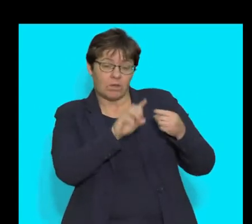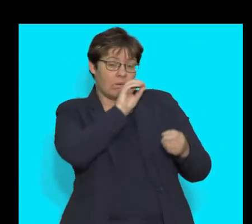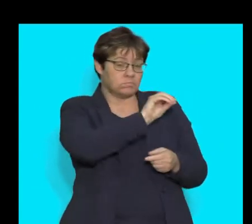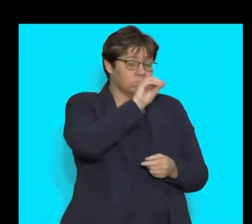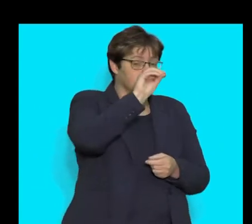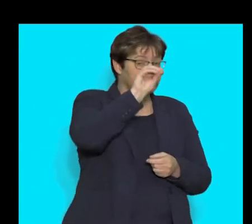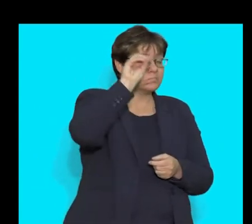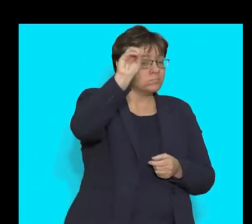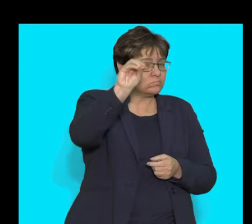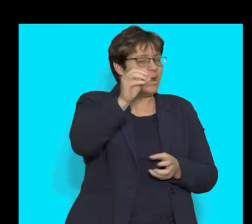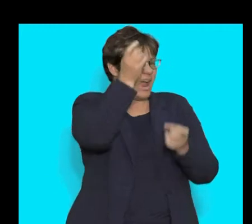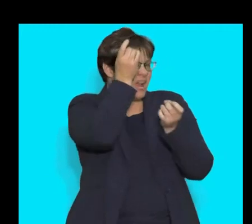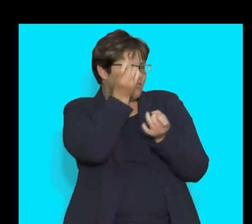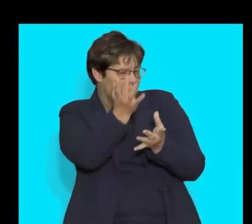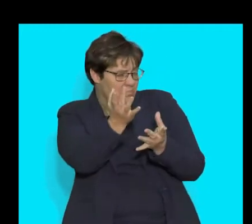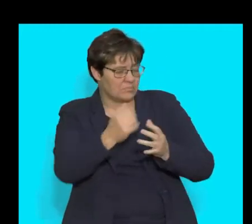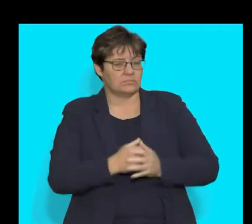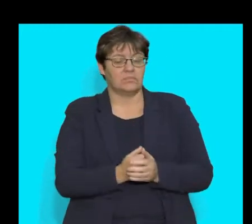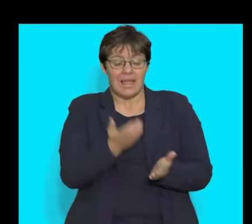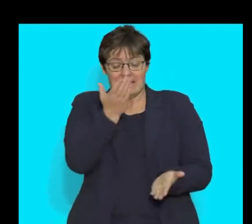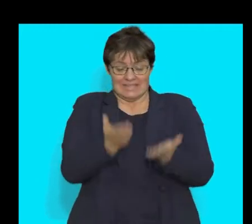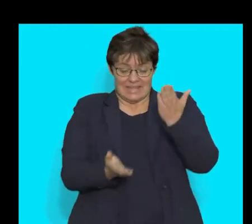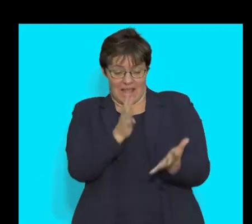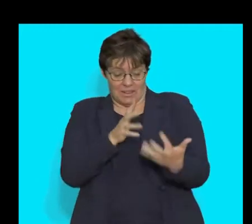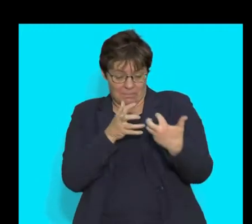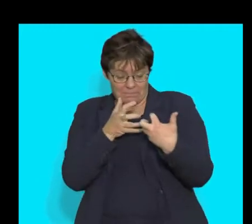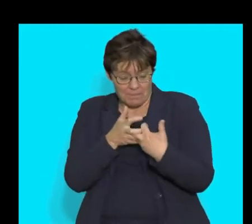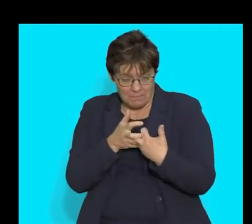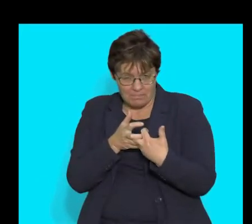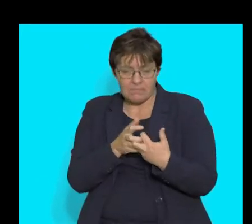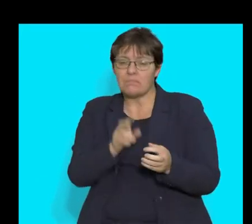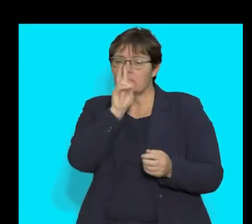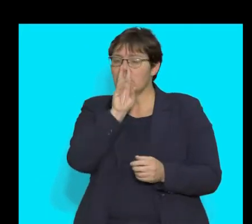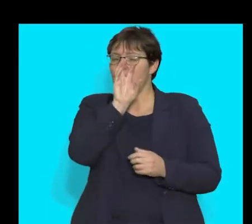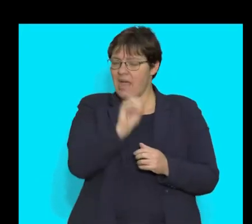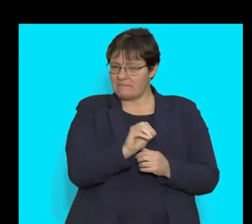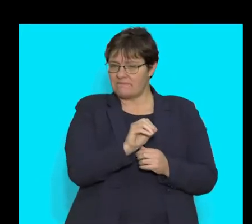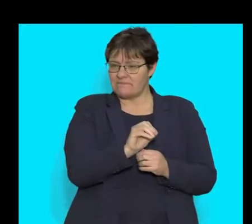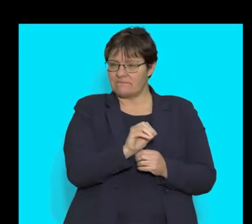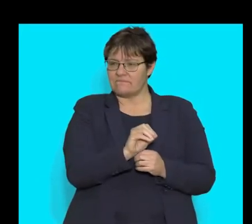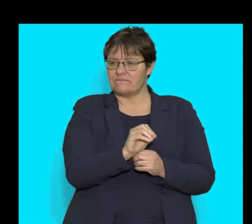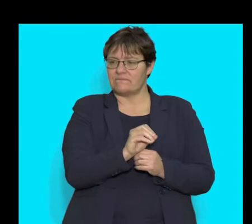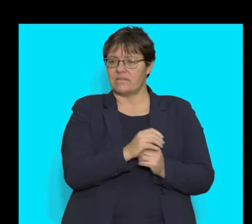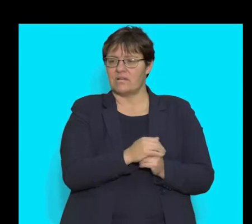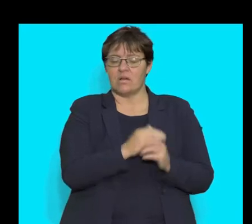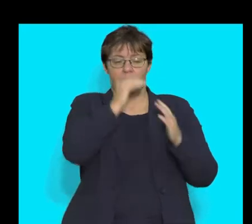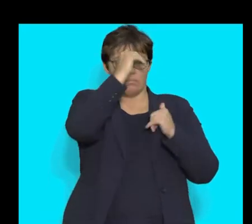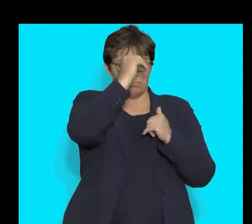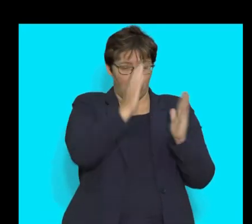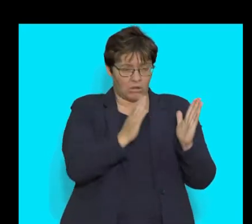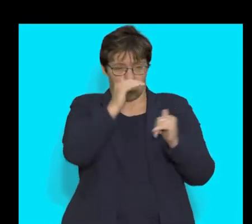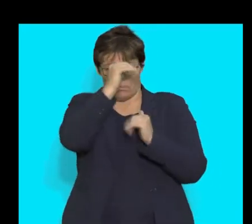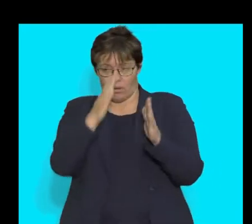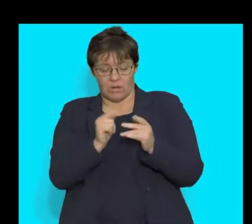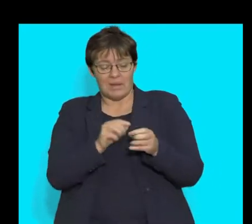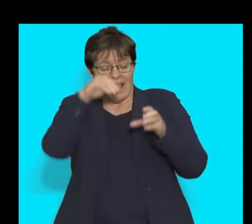So it's very important related to scale that you can see that you've got a certain number of blocks between here